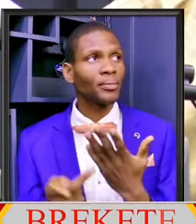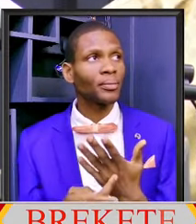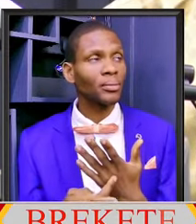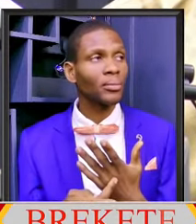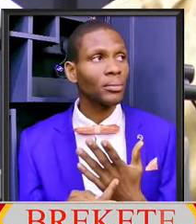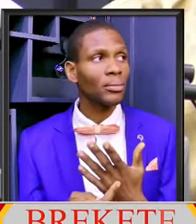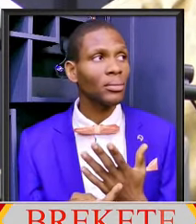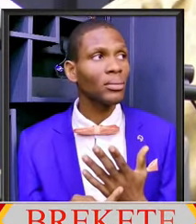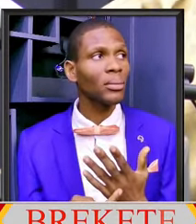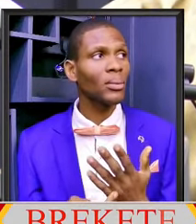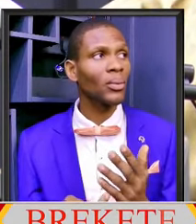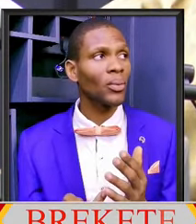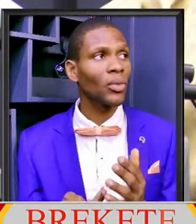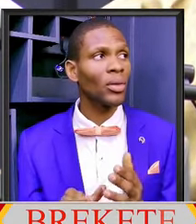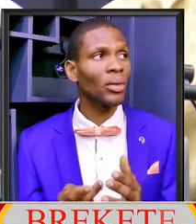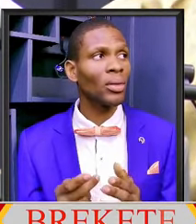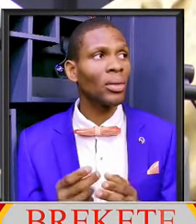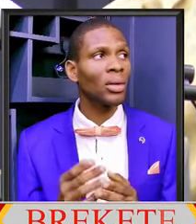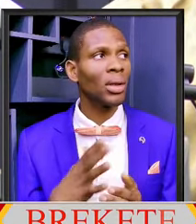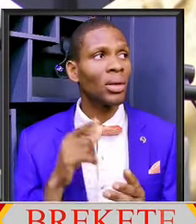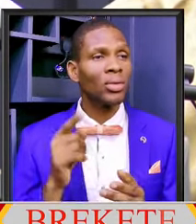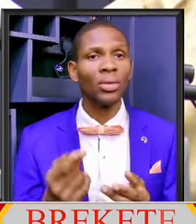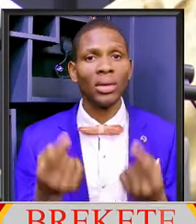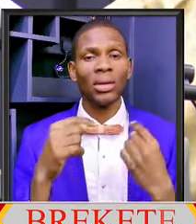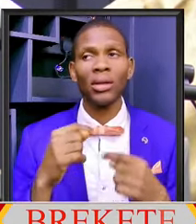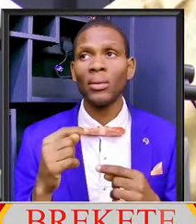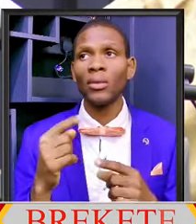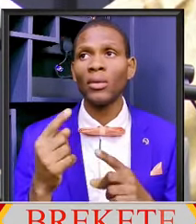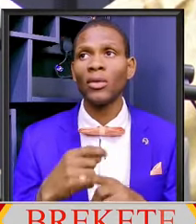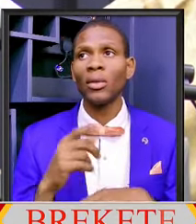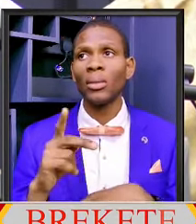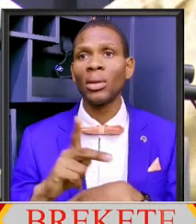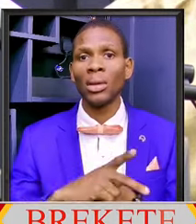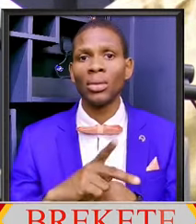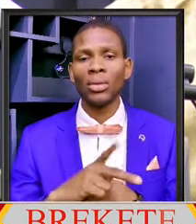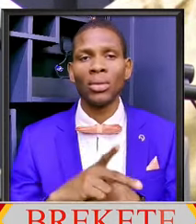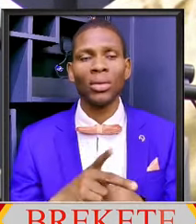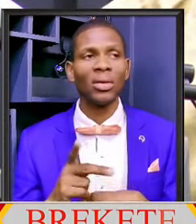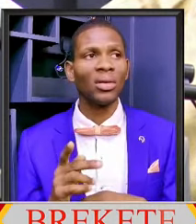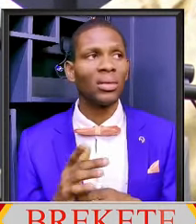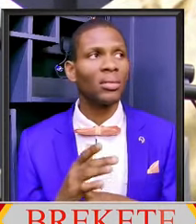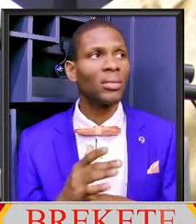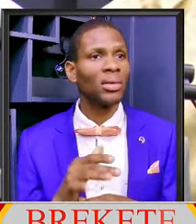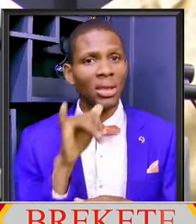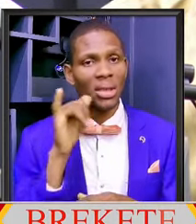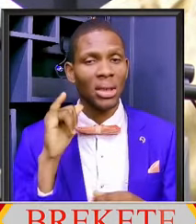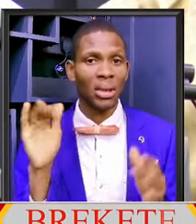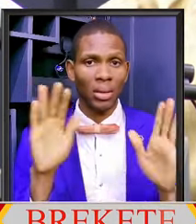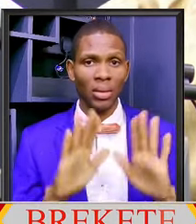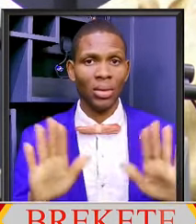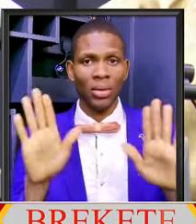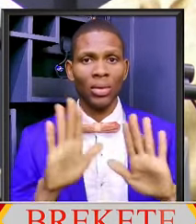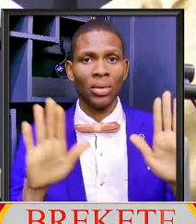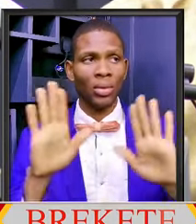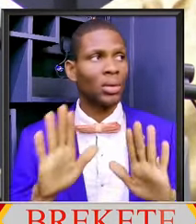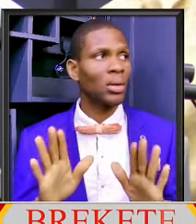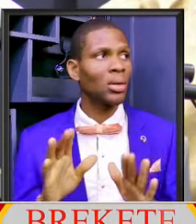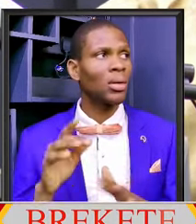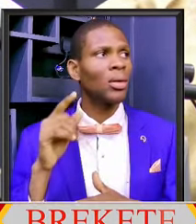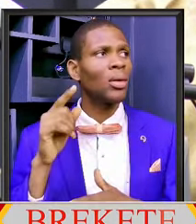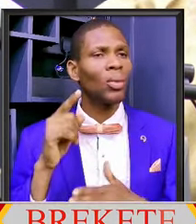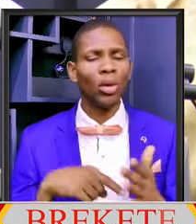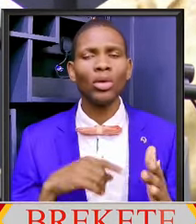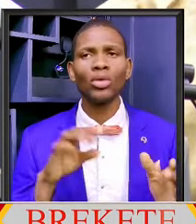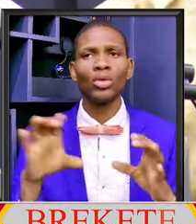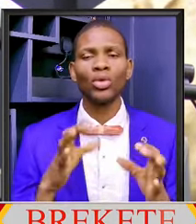the program? Yes. So, and you came all the way from Kaduna? Yes, sir. Okay. What thing you want